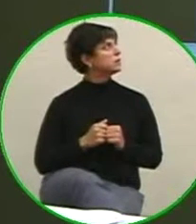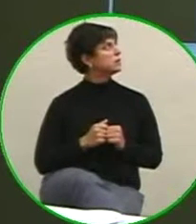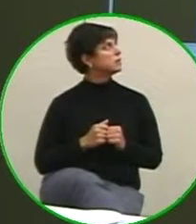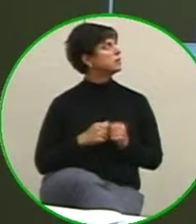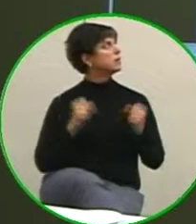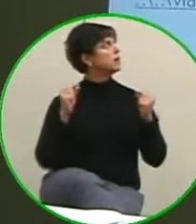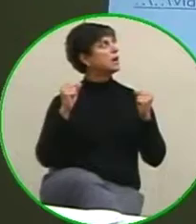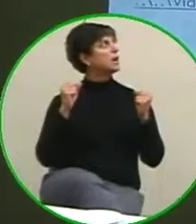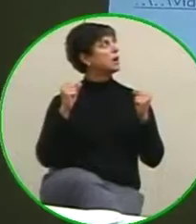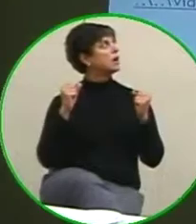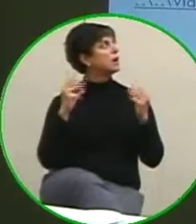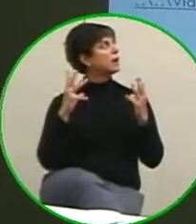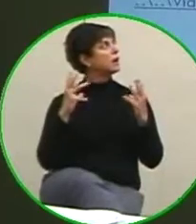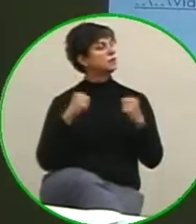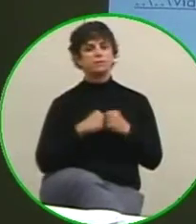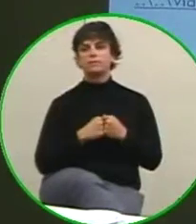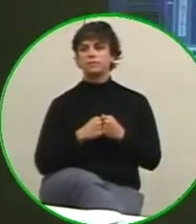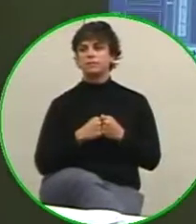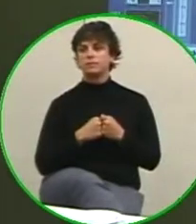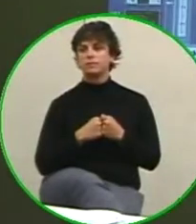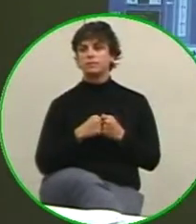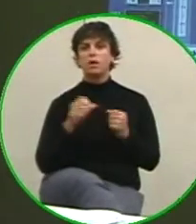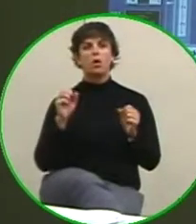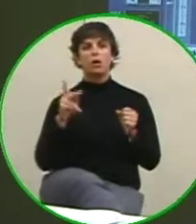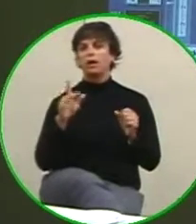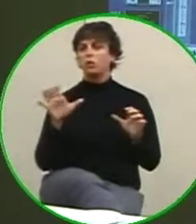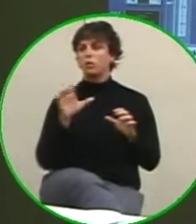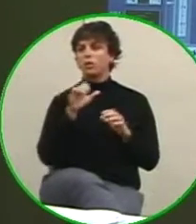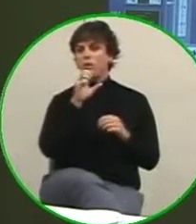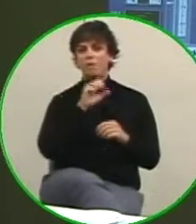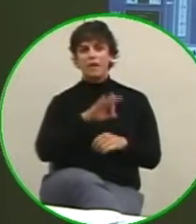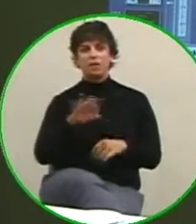How many passes? Well, we're going to do it the old-fashioned way.